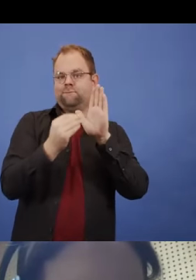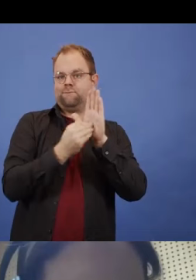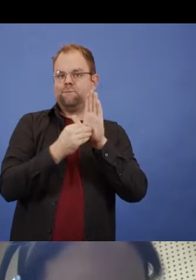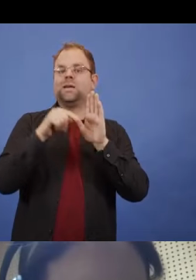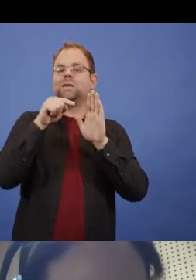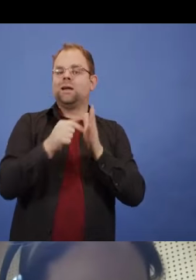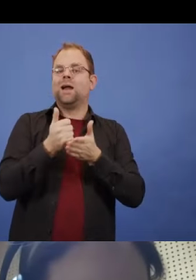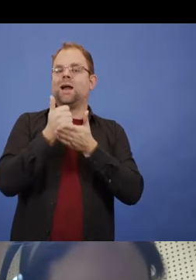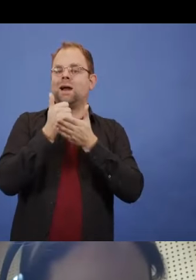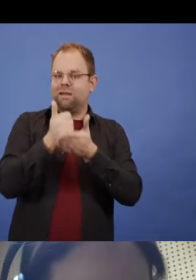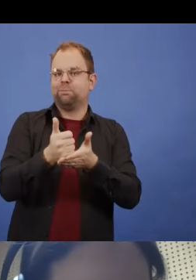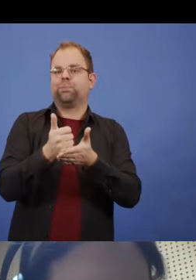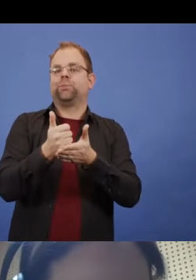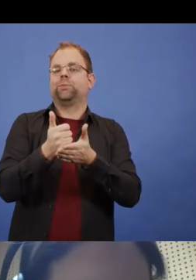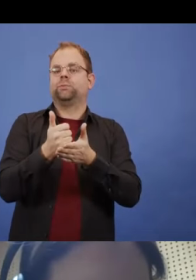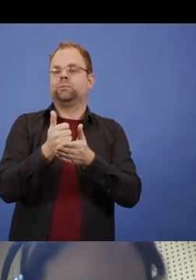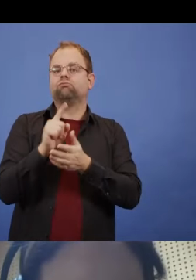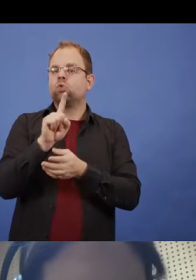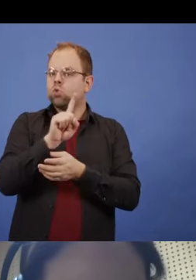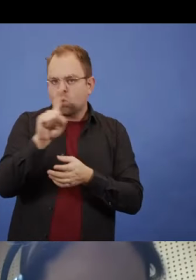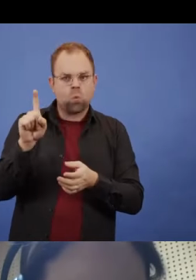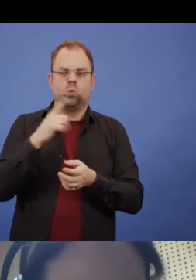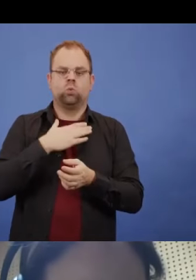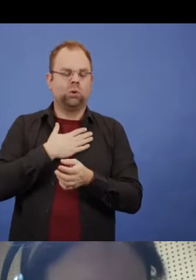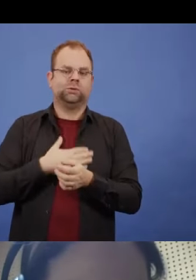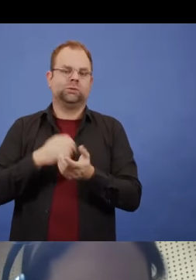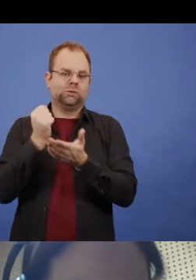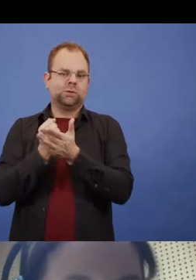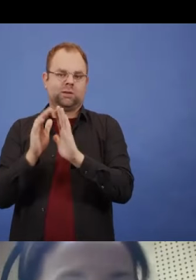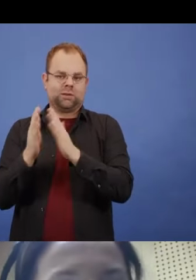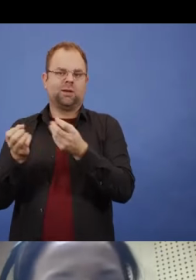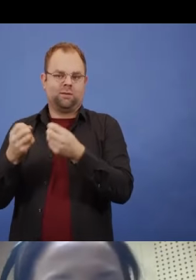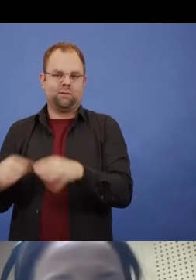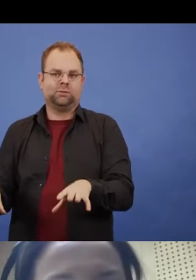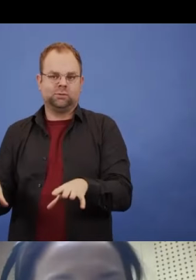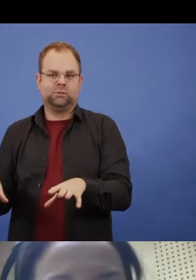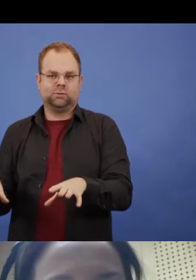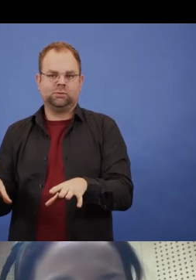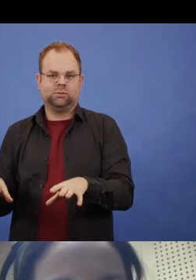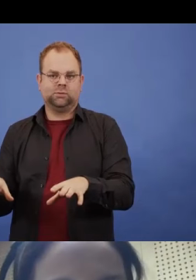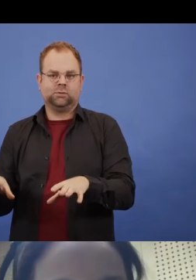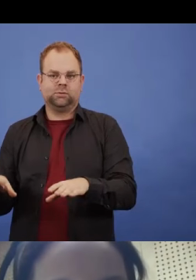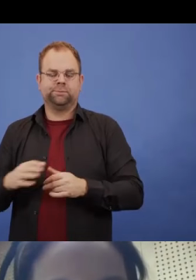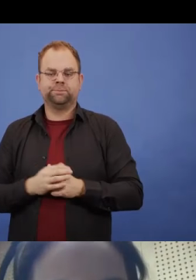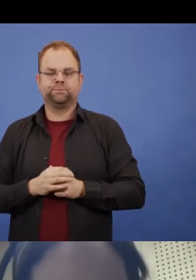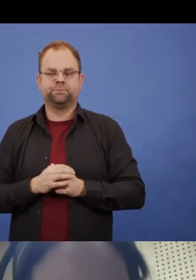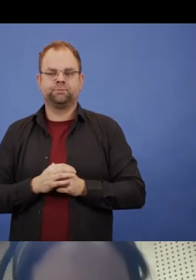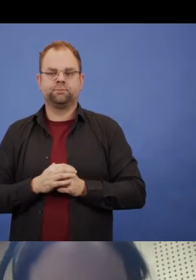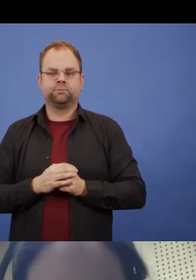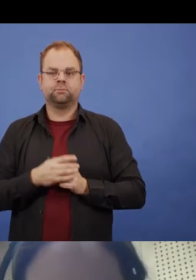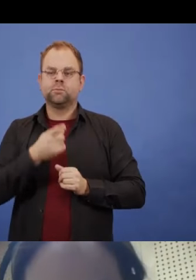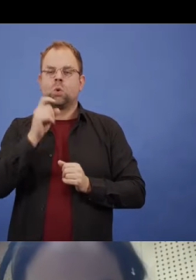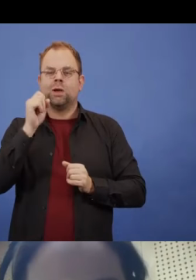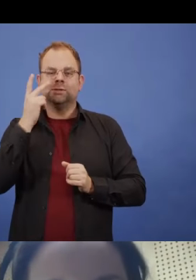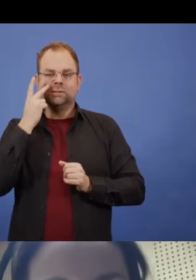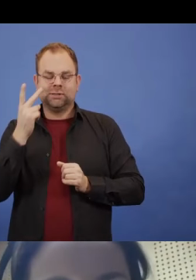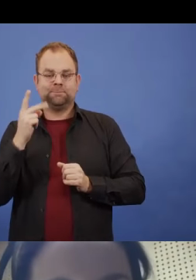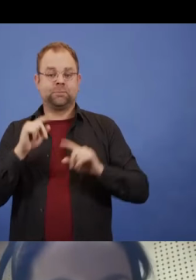in Europe, and in the Americas, you see more nationality laws that are based on territorial